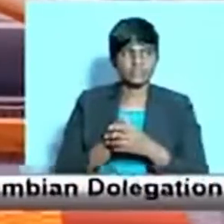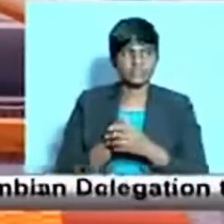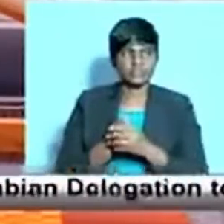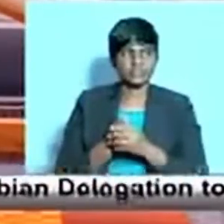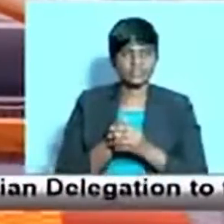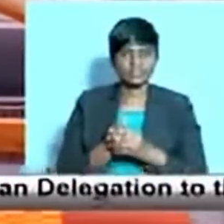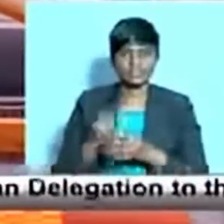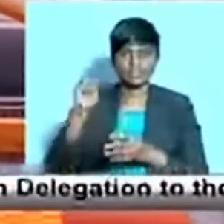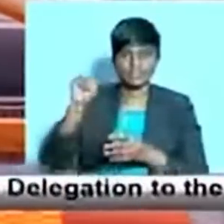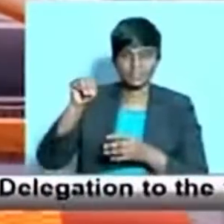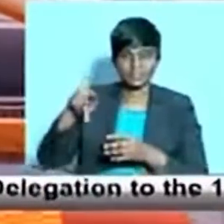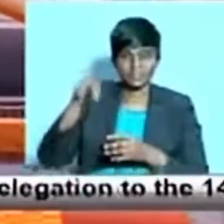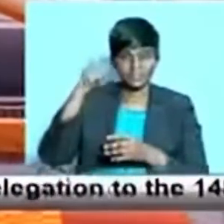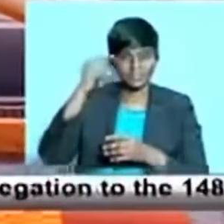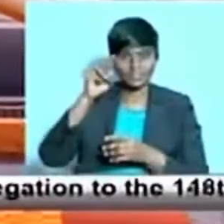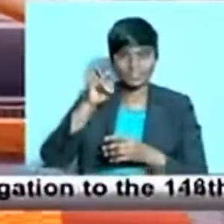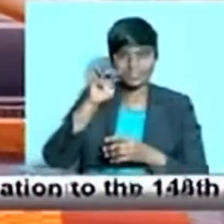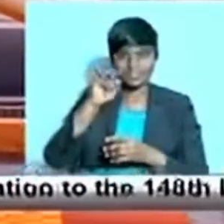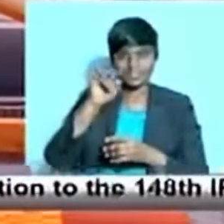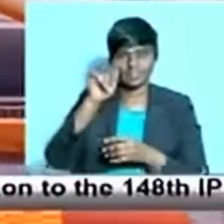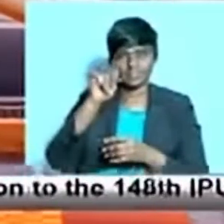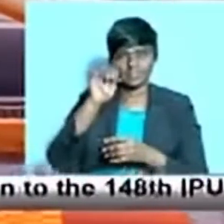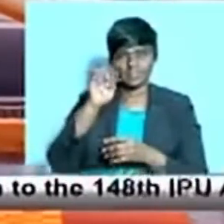The Honorable Member for Mitete.